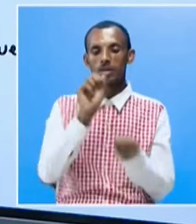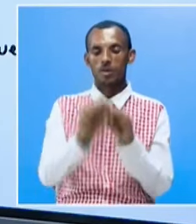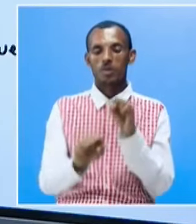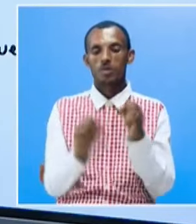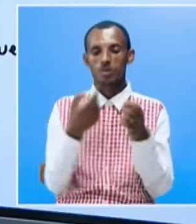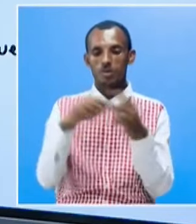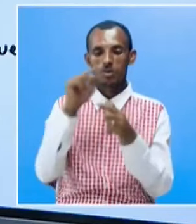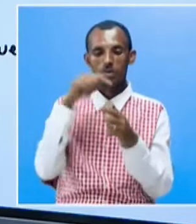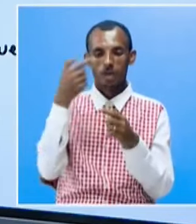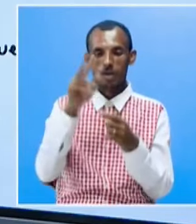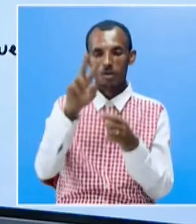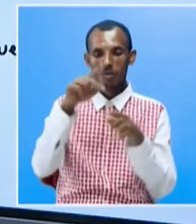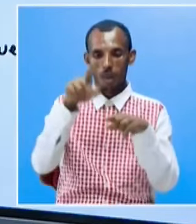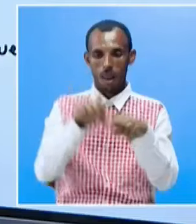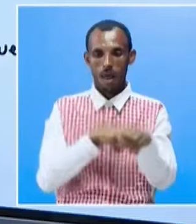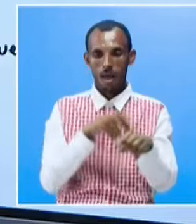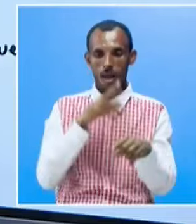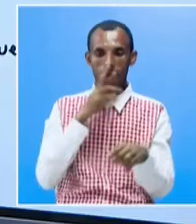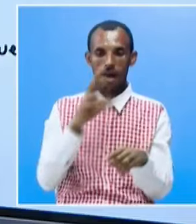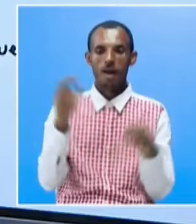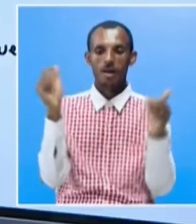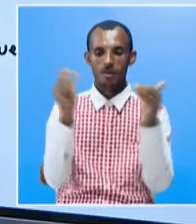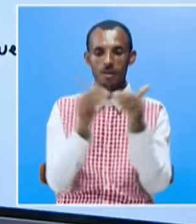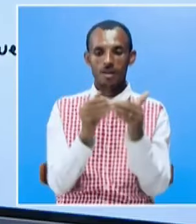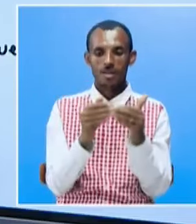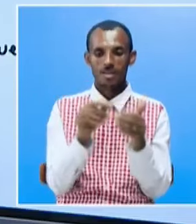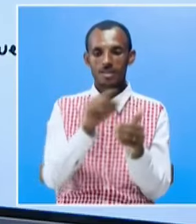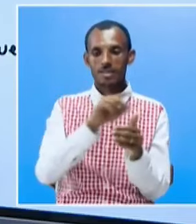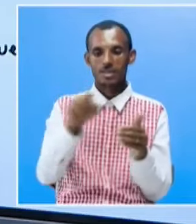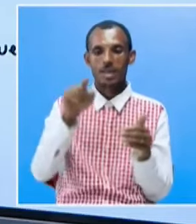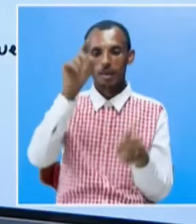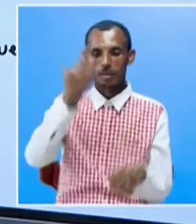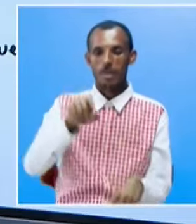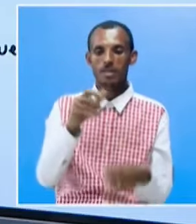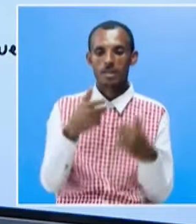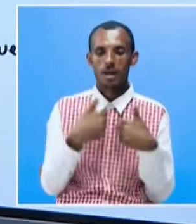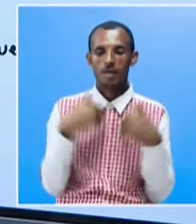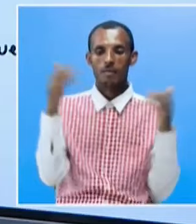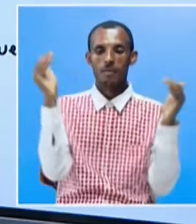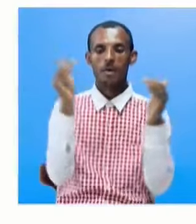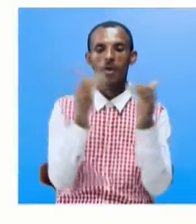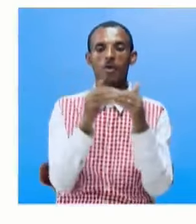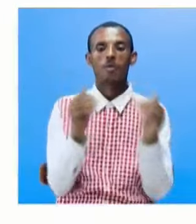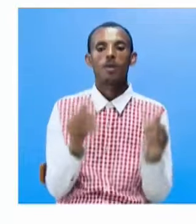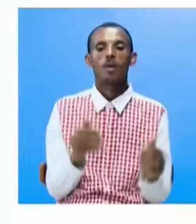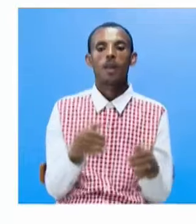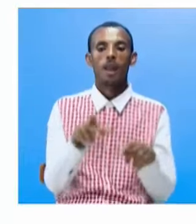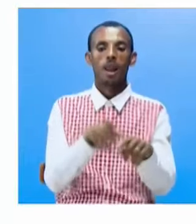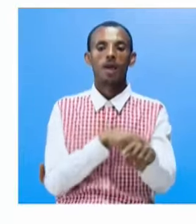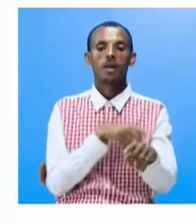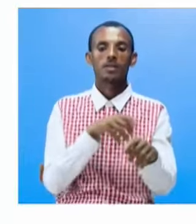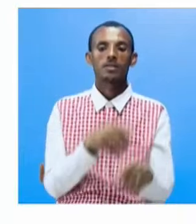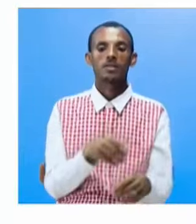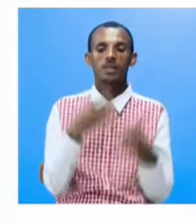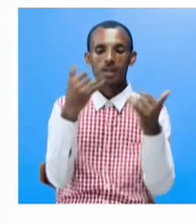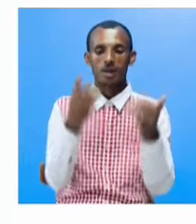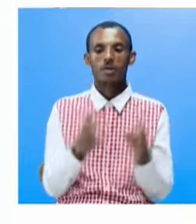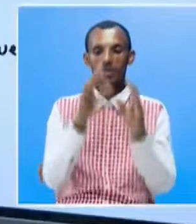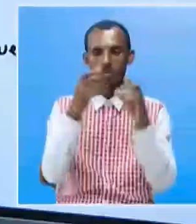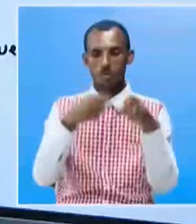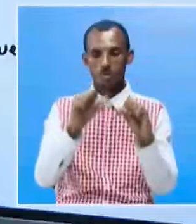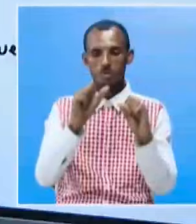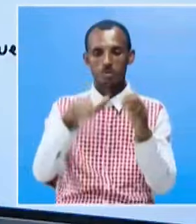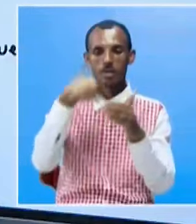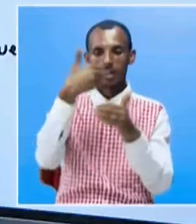say two line segments are congruent, they must have equal lengths. Now, let's continue to the